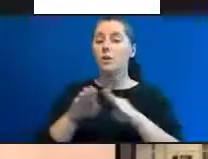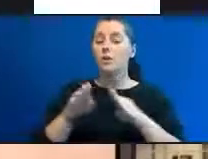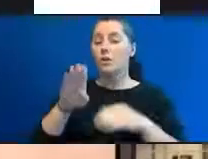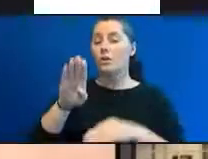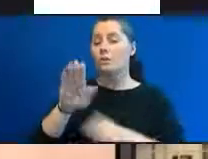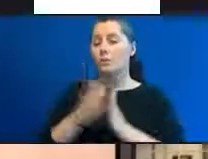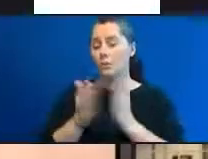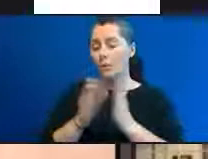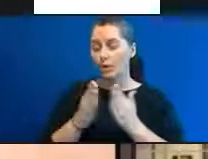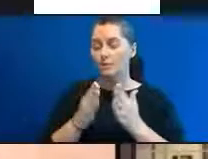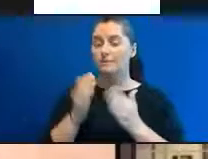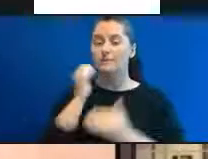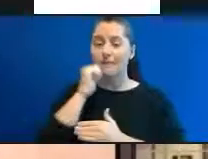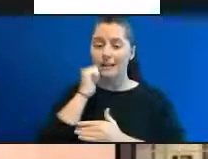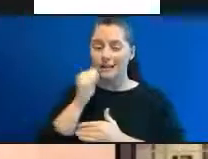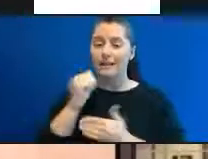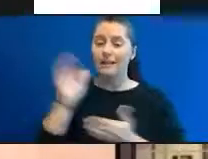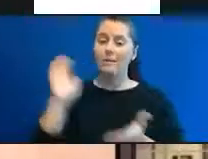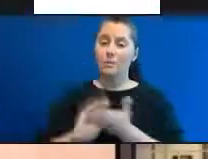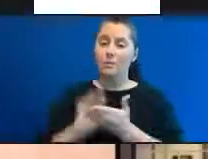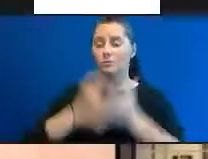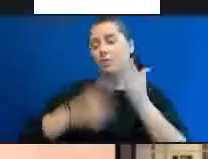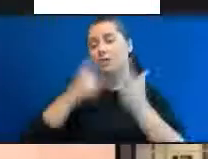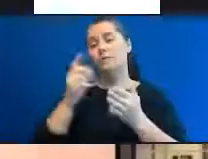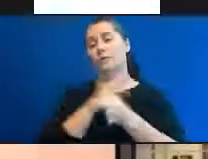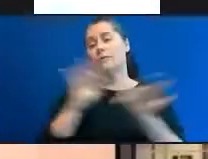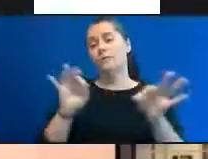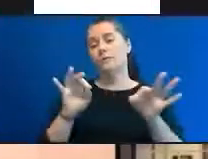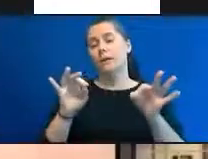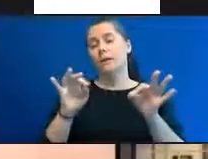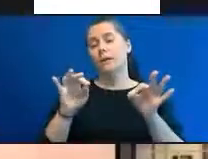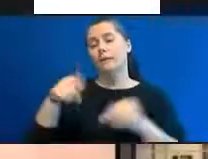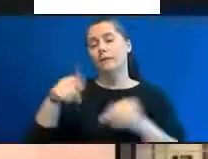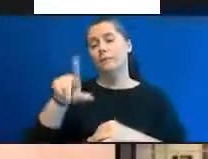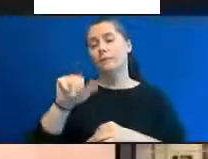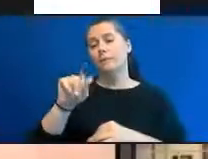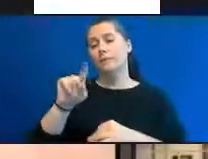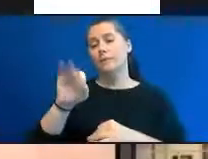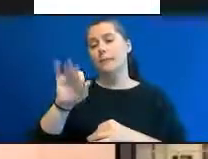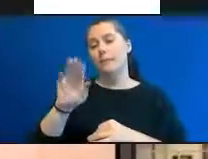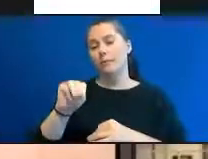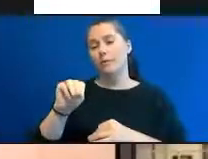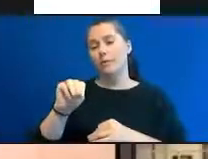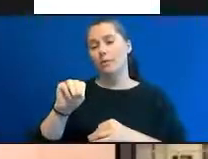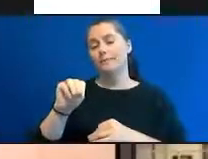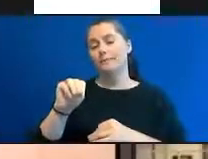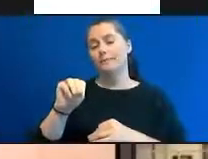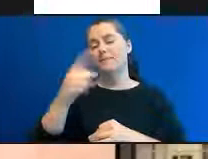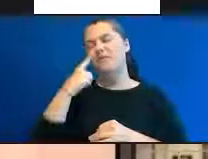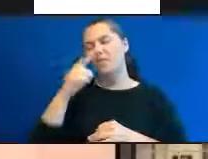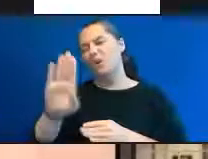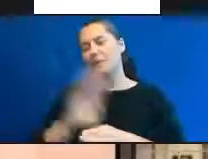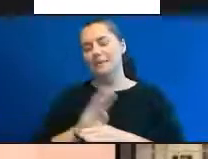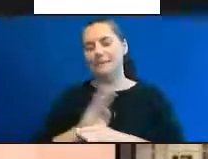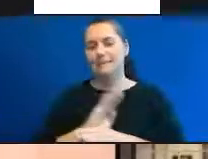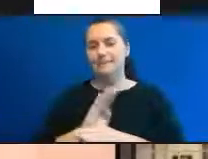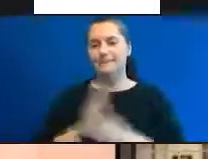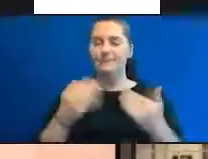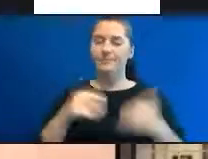free software platforms for your business. Perfect. So as we jump in here, everyone can see my screen. It says, "Hi, we're